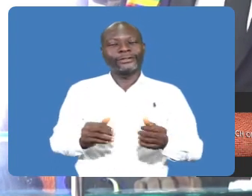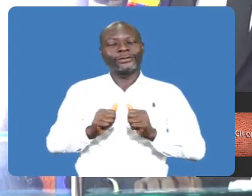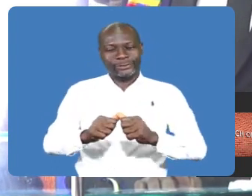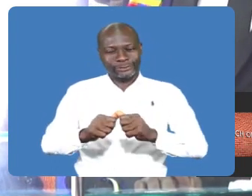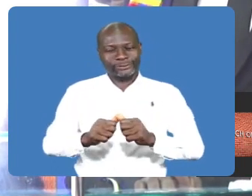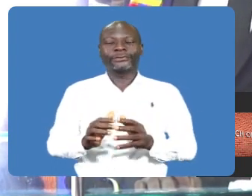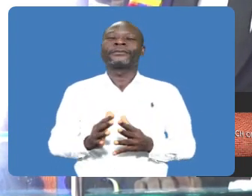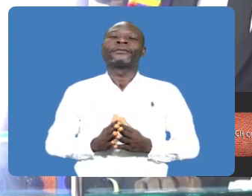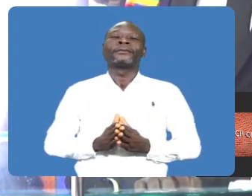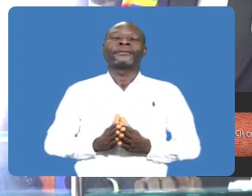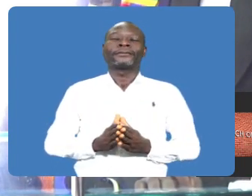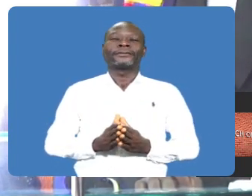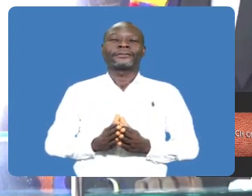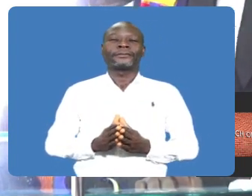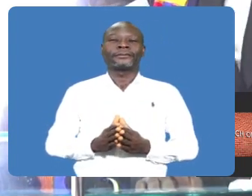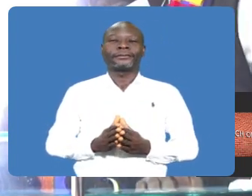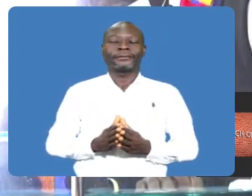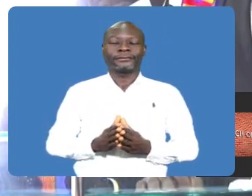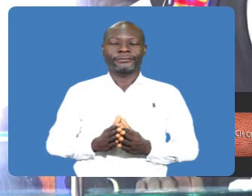he will continue that.